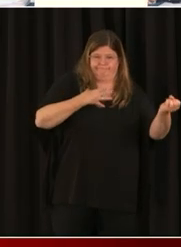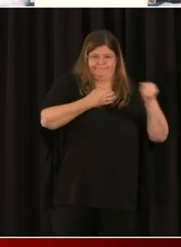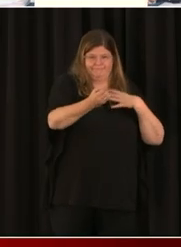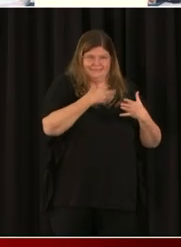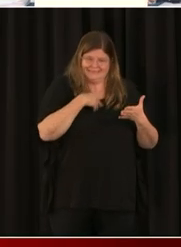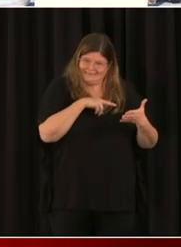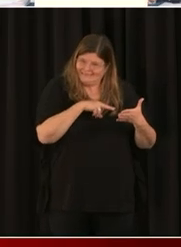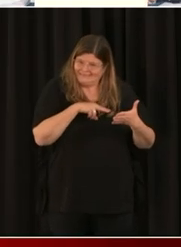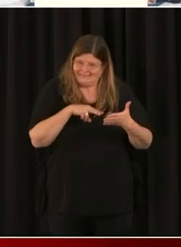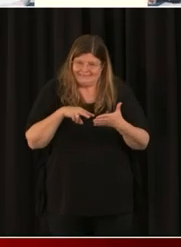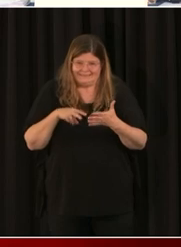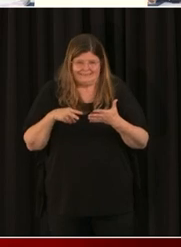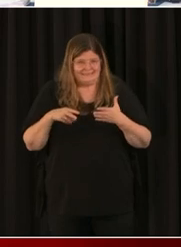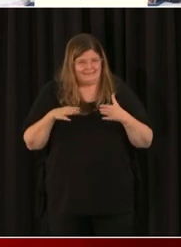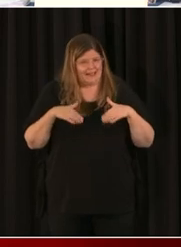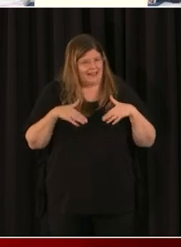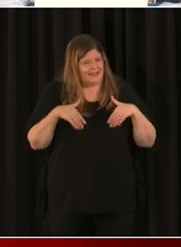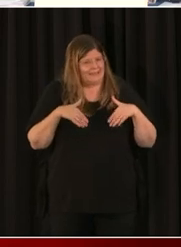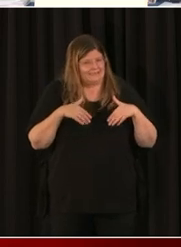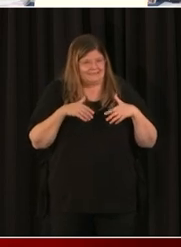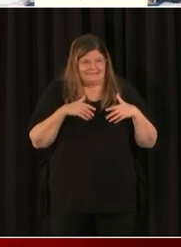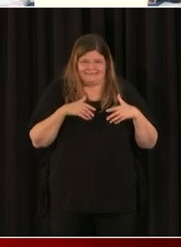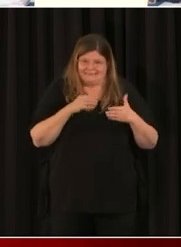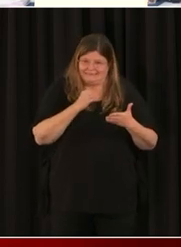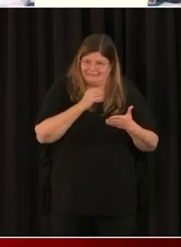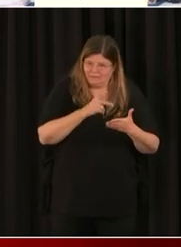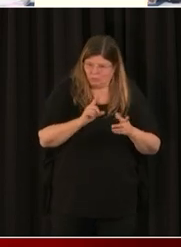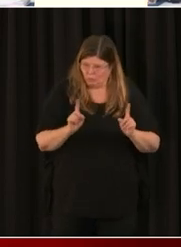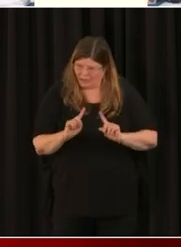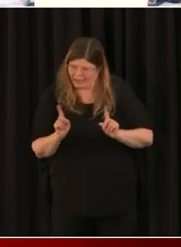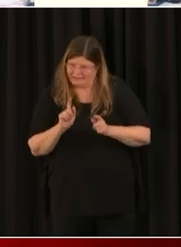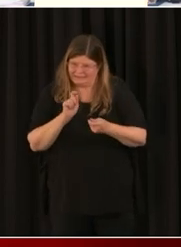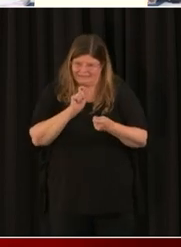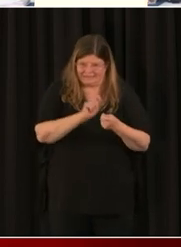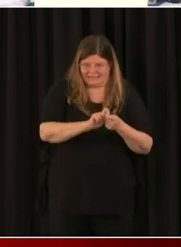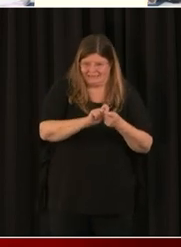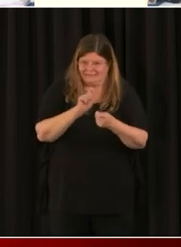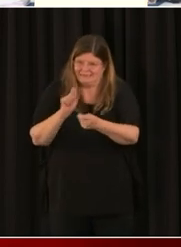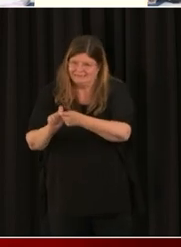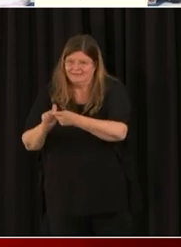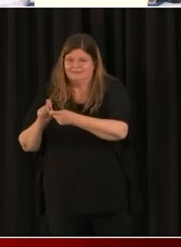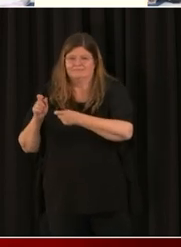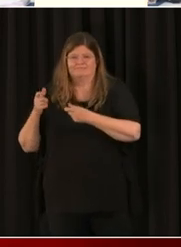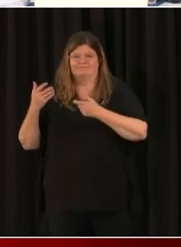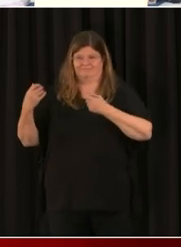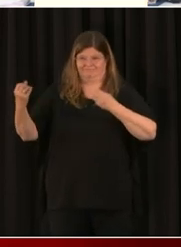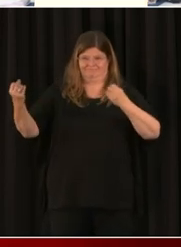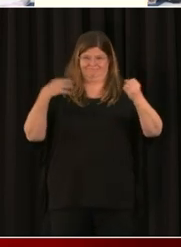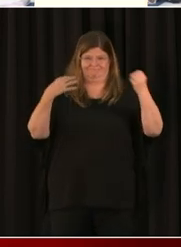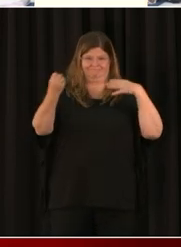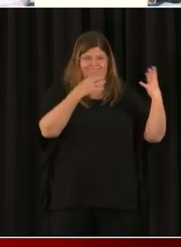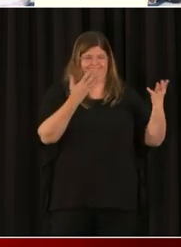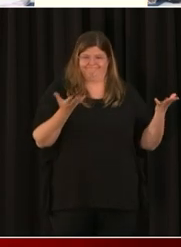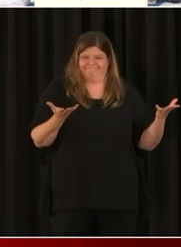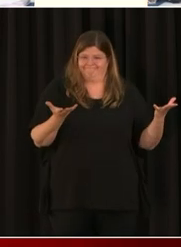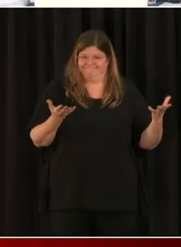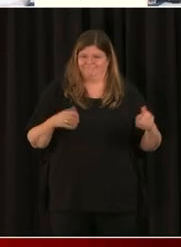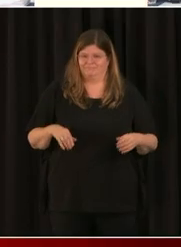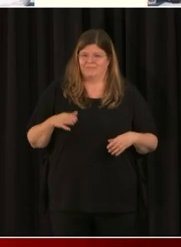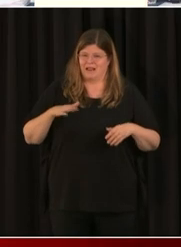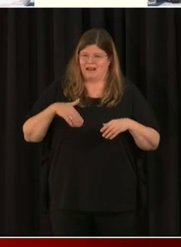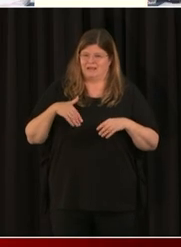just very fluid. We're not certain about where those events are, or where they're requesting those events to take place. Again, those were